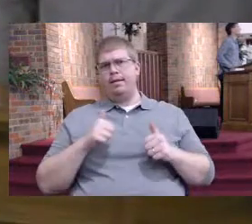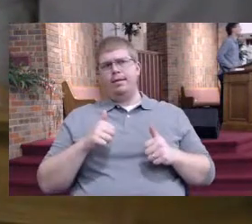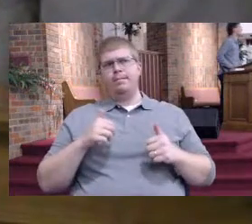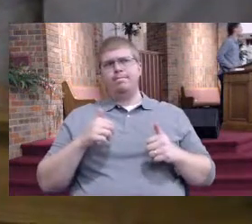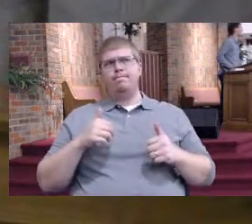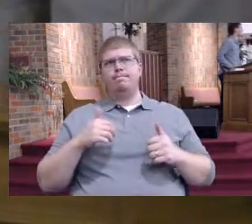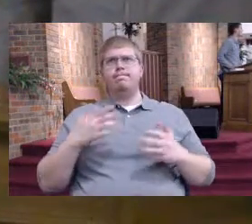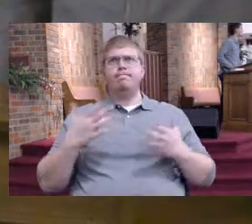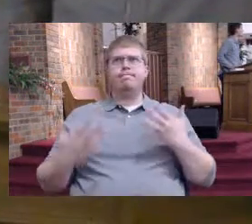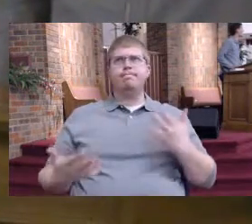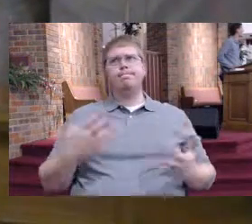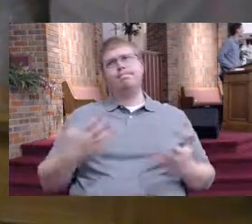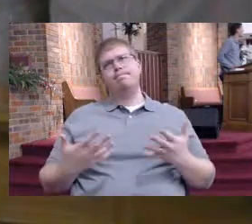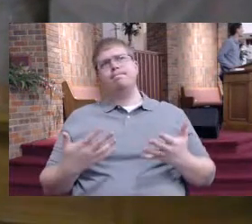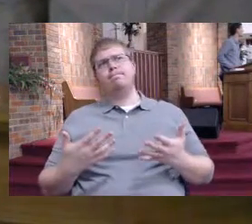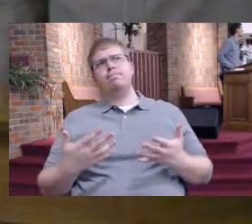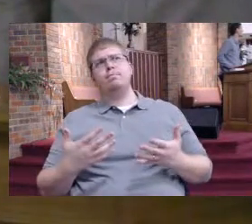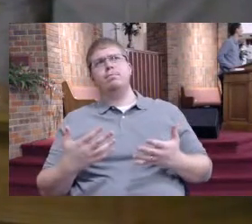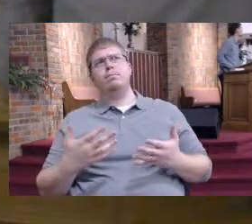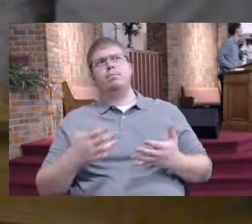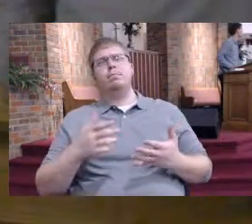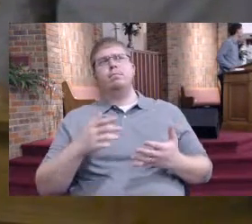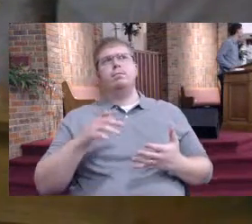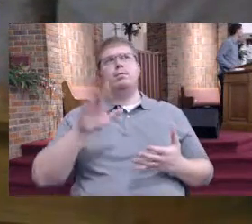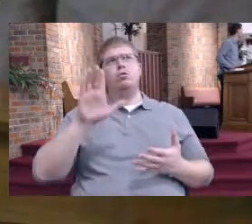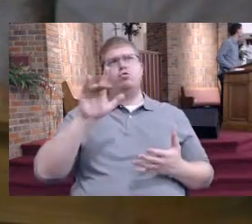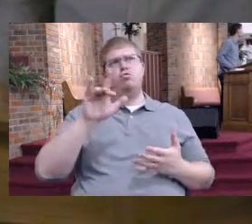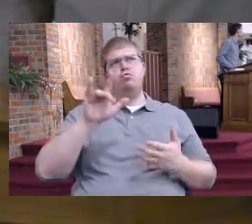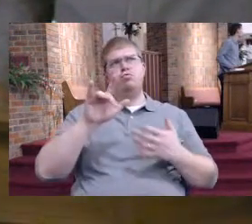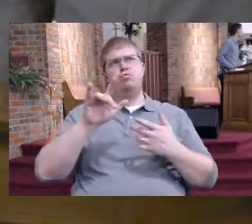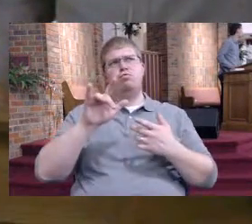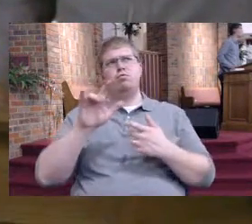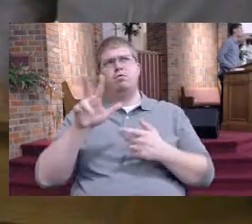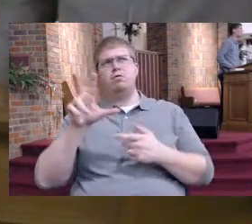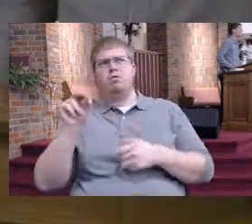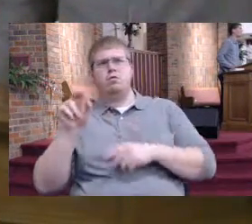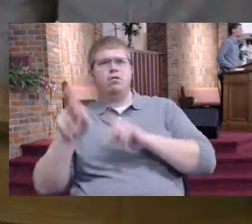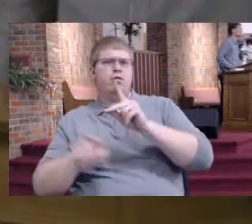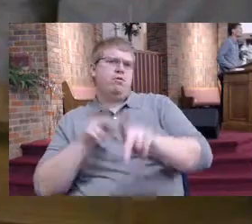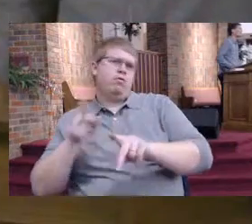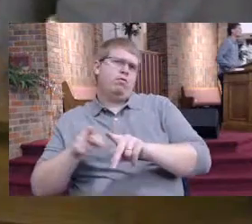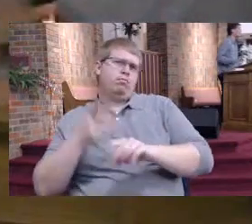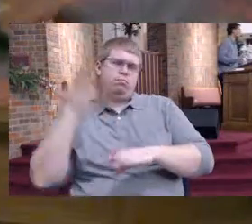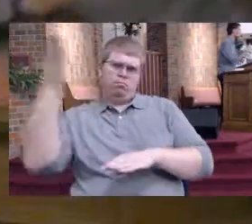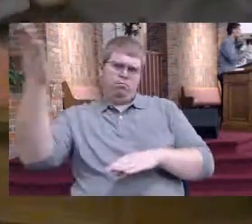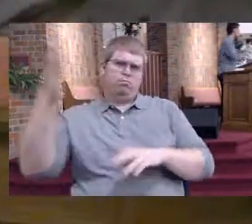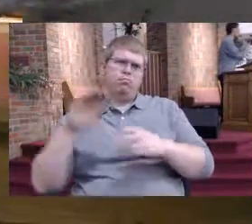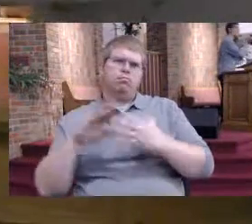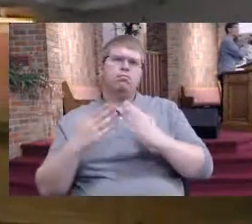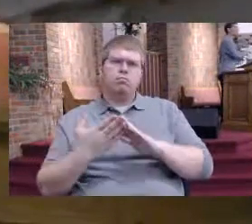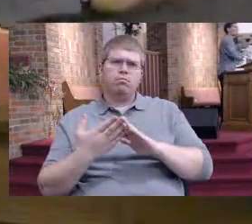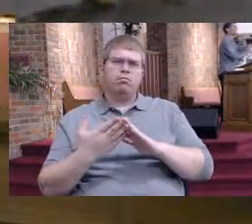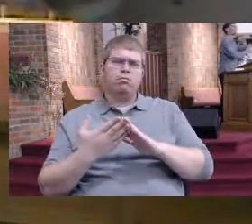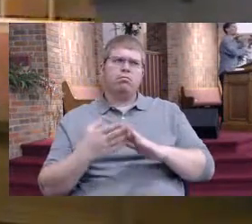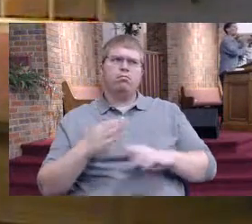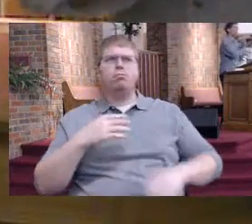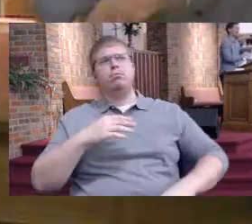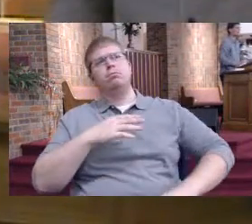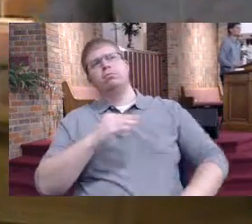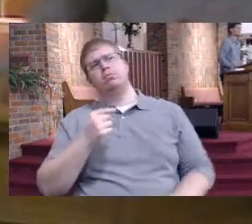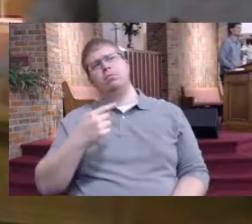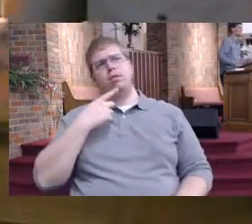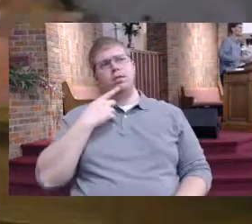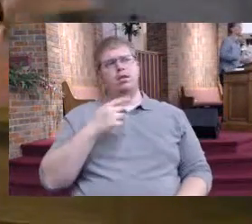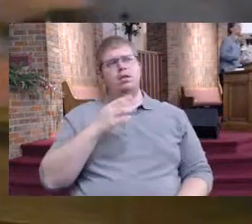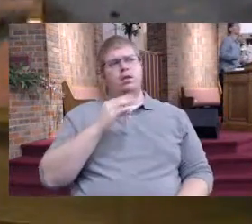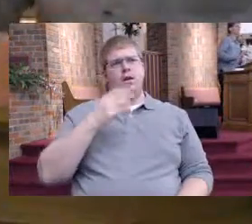maybe 20, 25, 30 people in Lugila, and one of the guys, it was a hole that was far away from all the